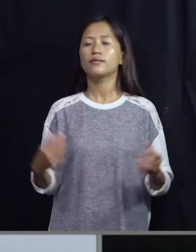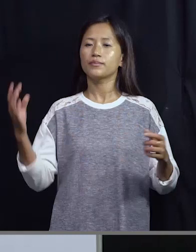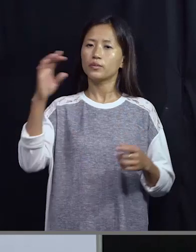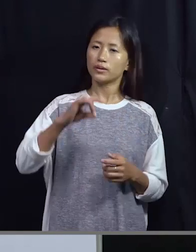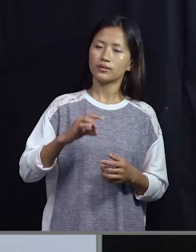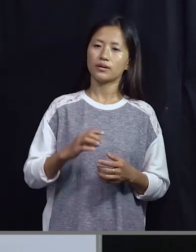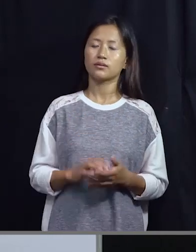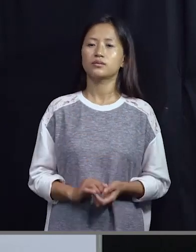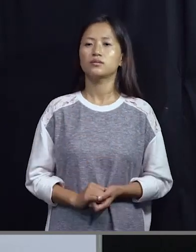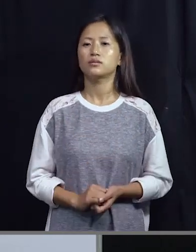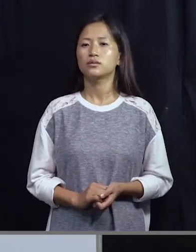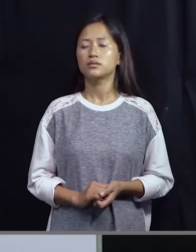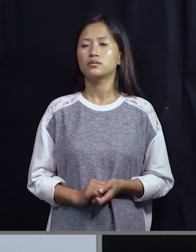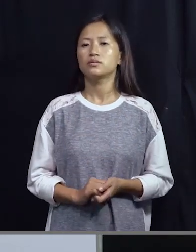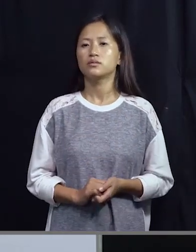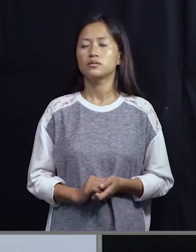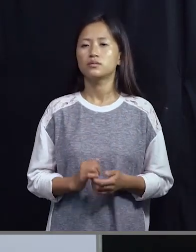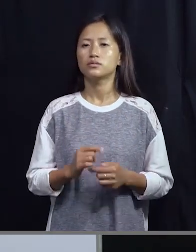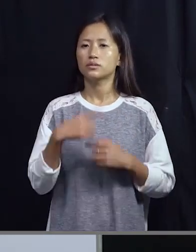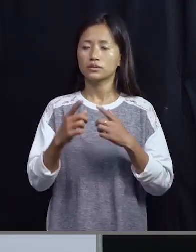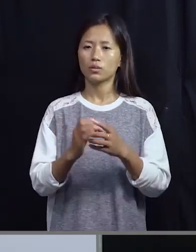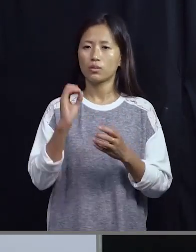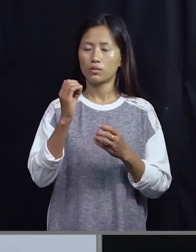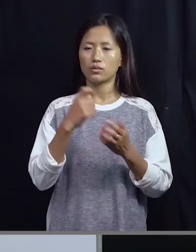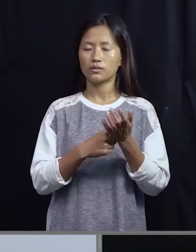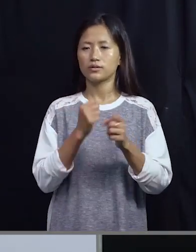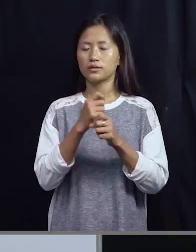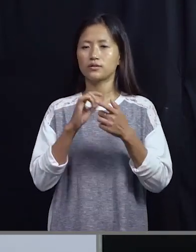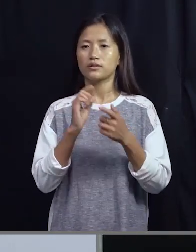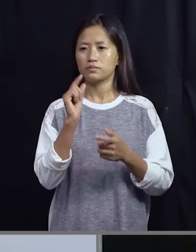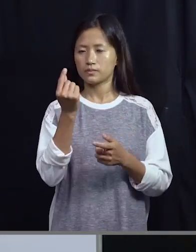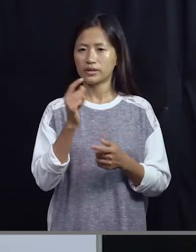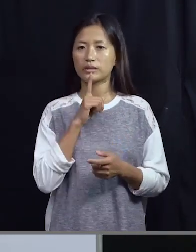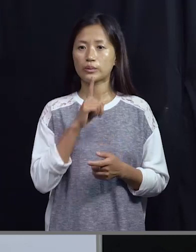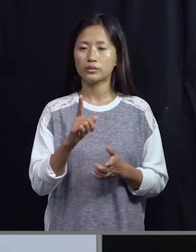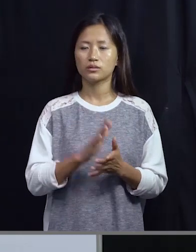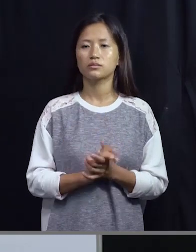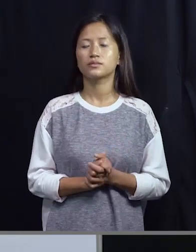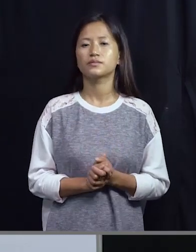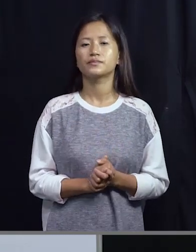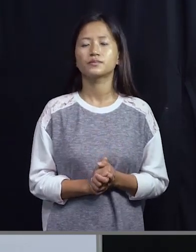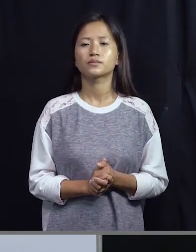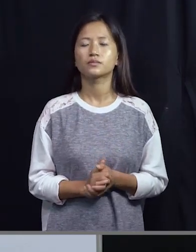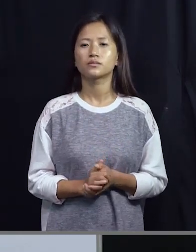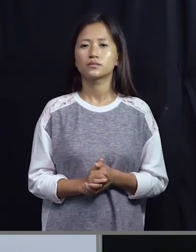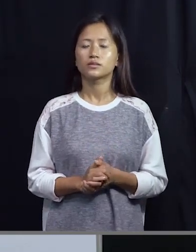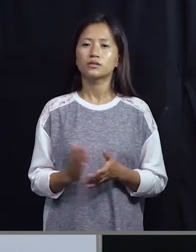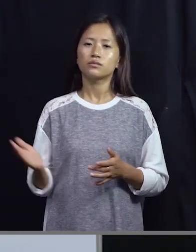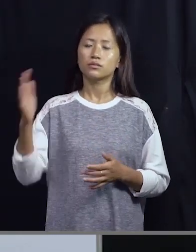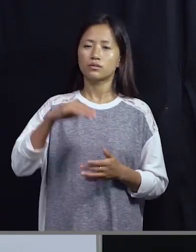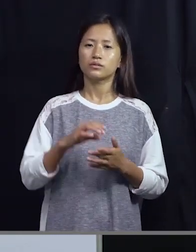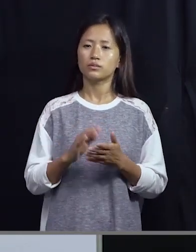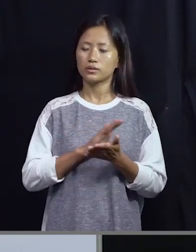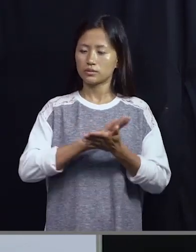to recoil back towards like the original again. So until unless that tension of recoiling back